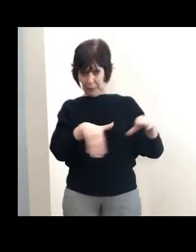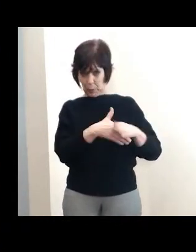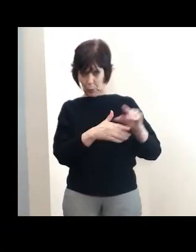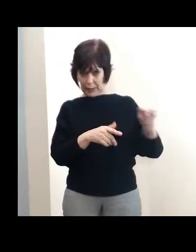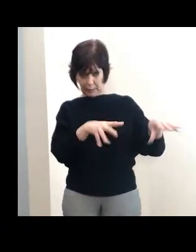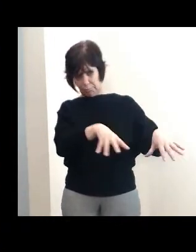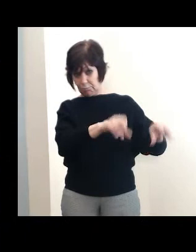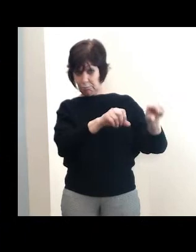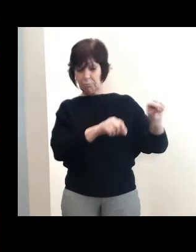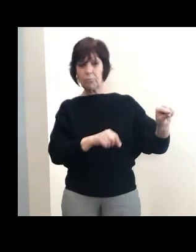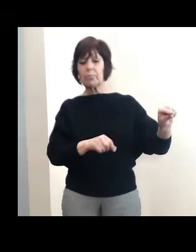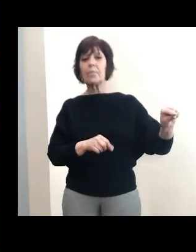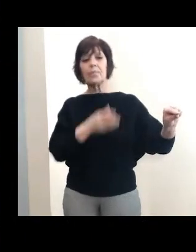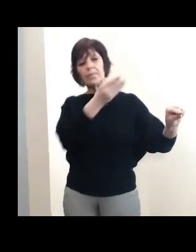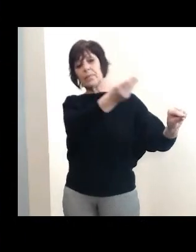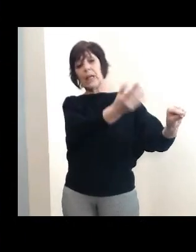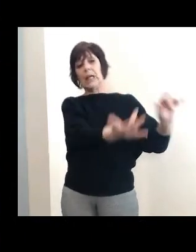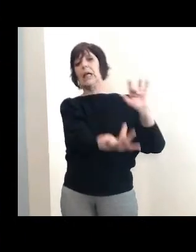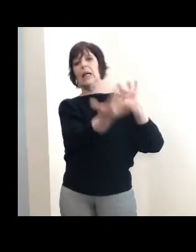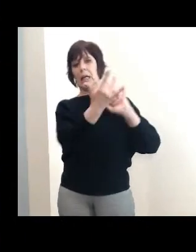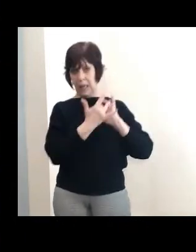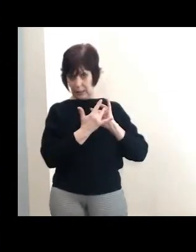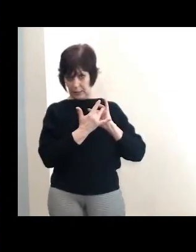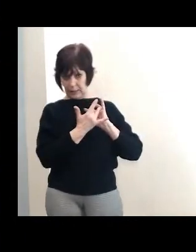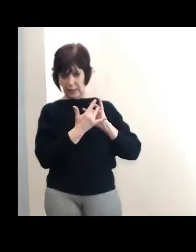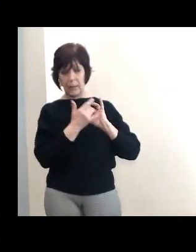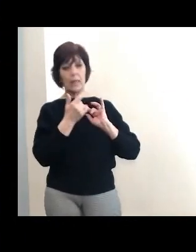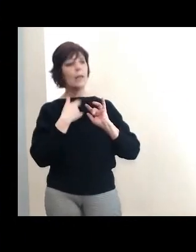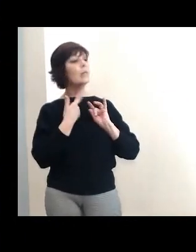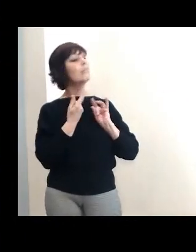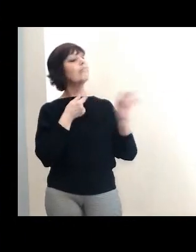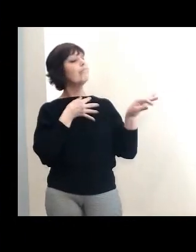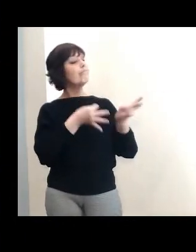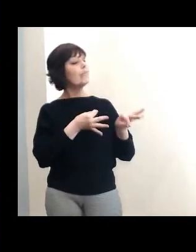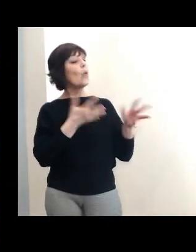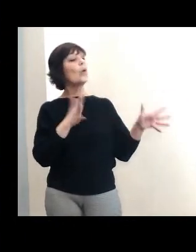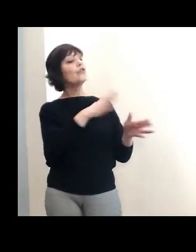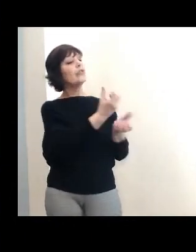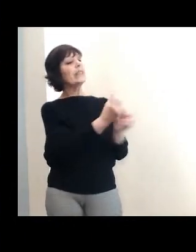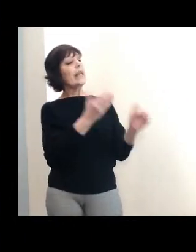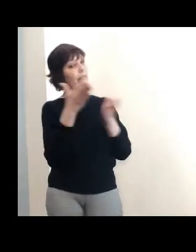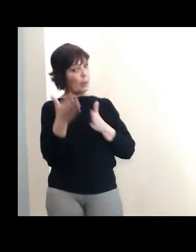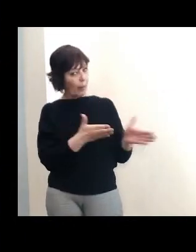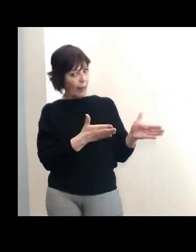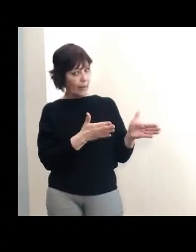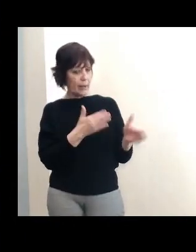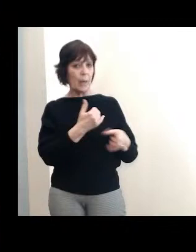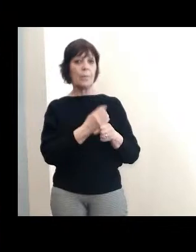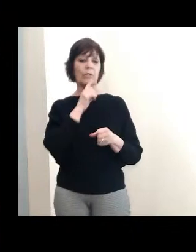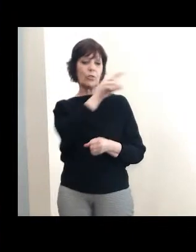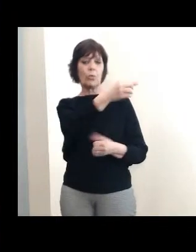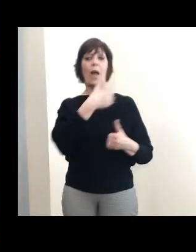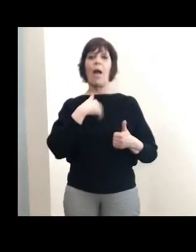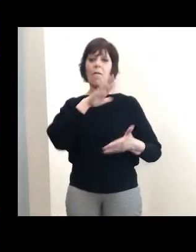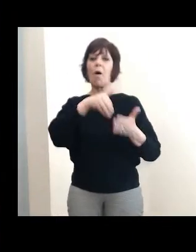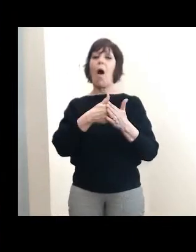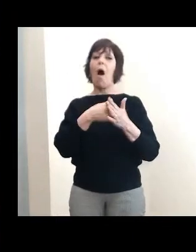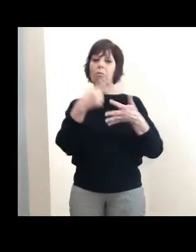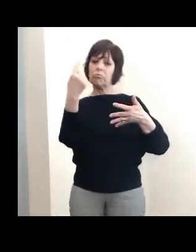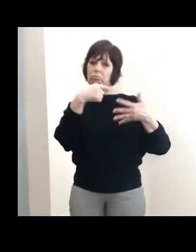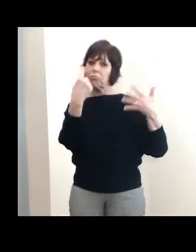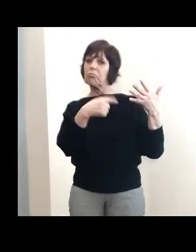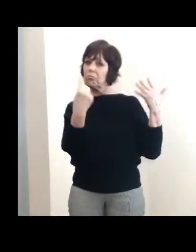be hosting the event, and we'll want to review their safety plan, making sure that they have all the requirements